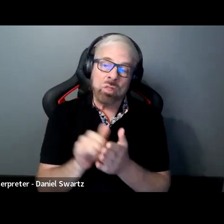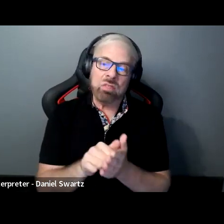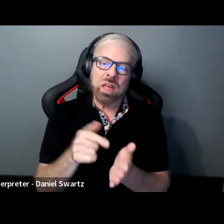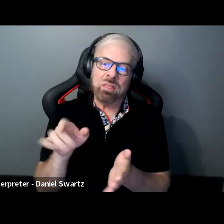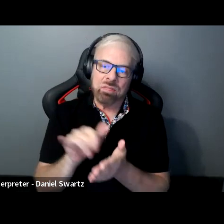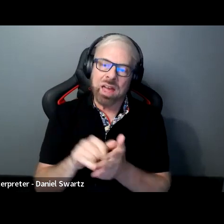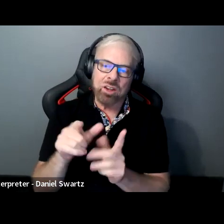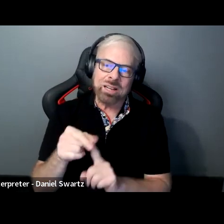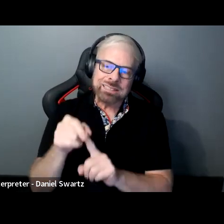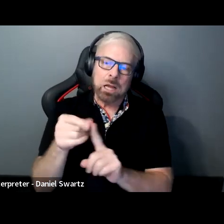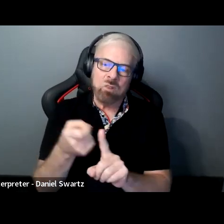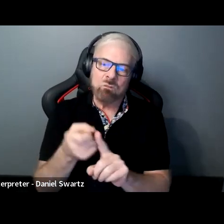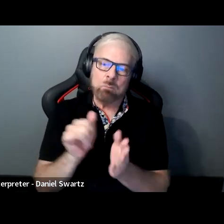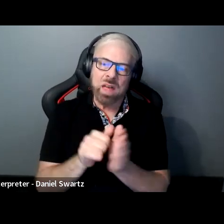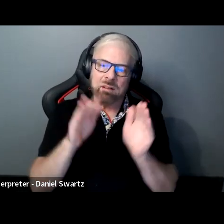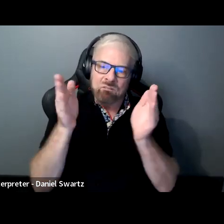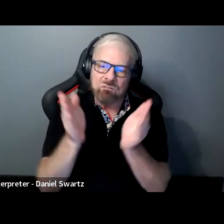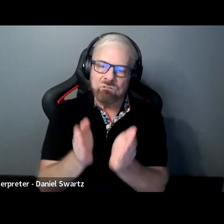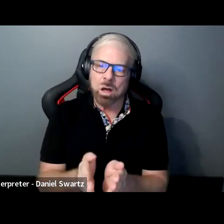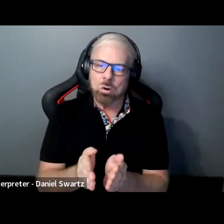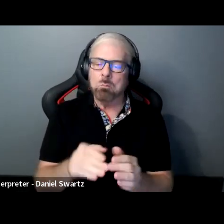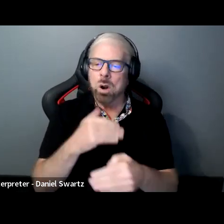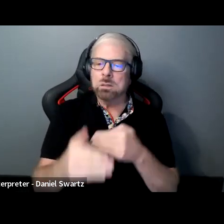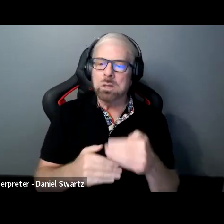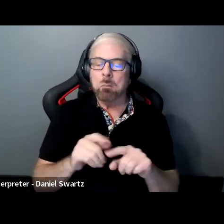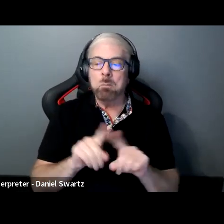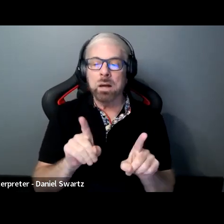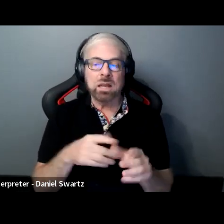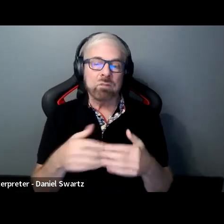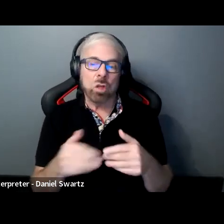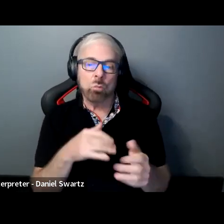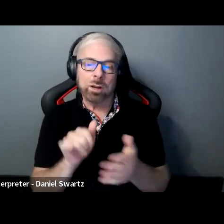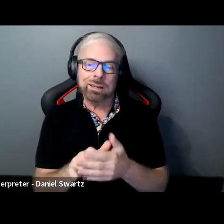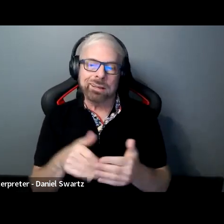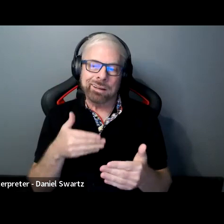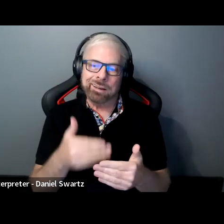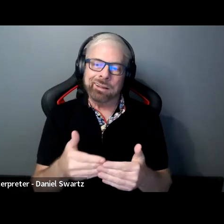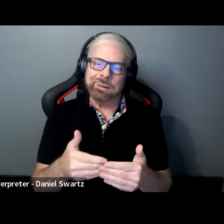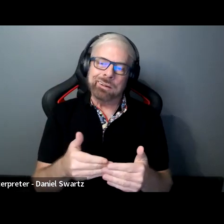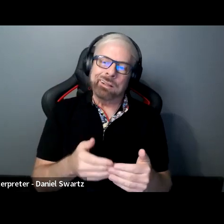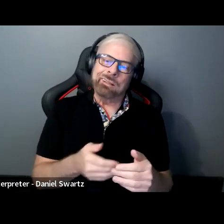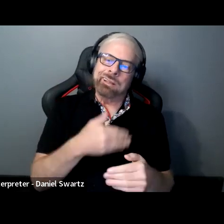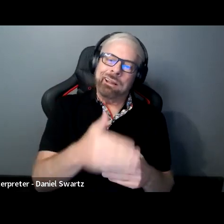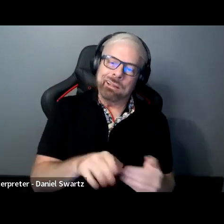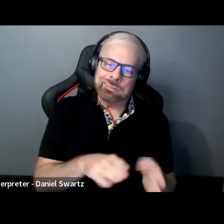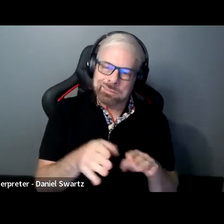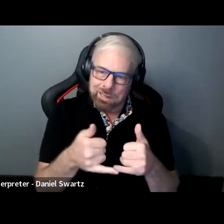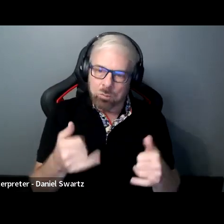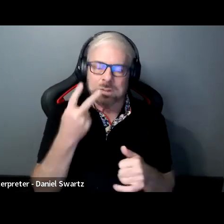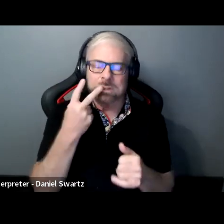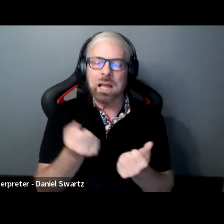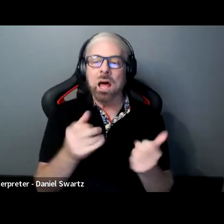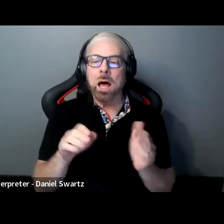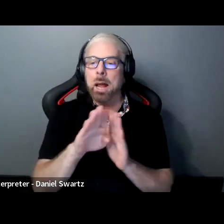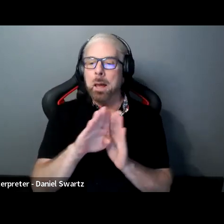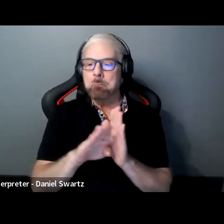that. But I just wanted to kind of, even though we're coming right up on this next deadline and we're going to see a lot of bills kind of die